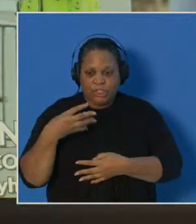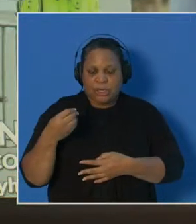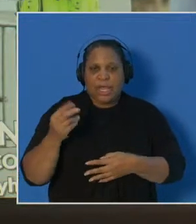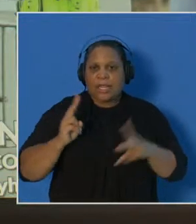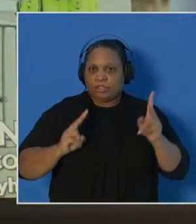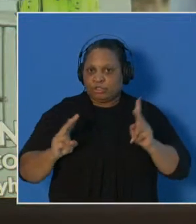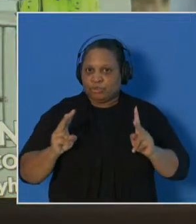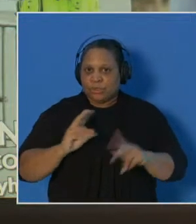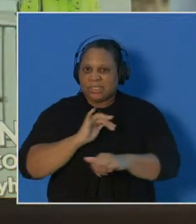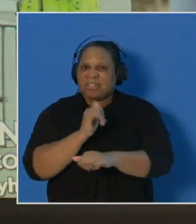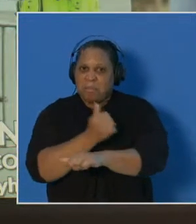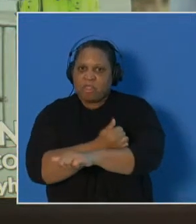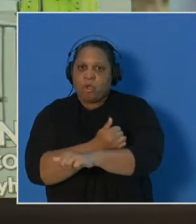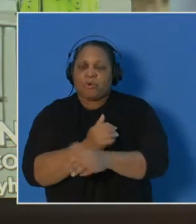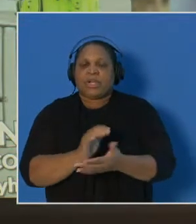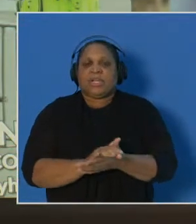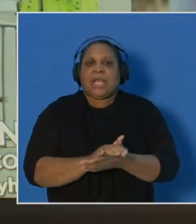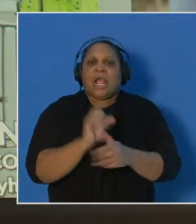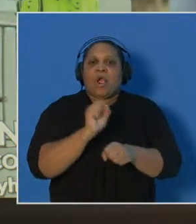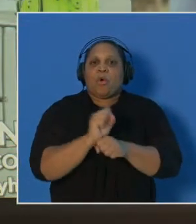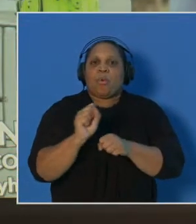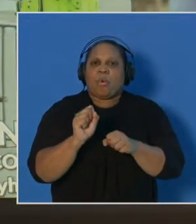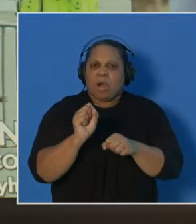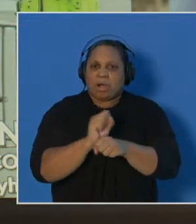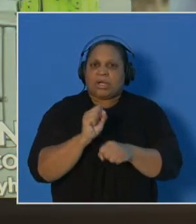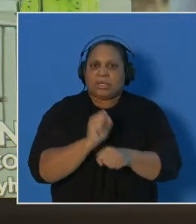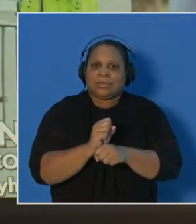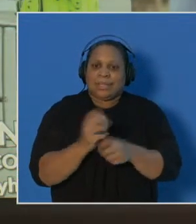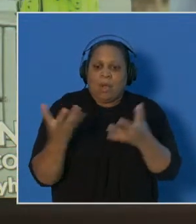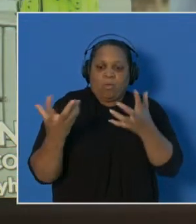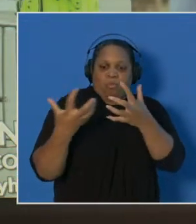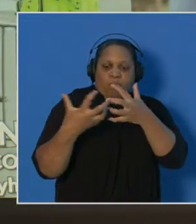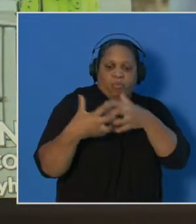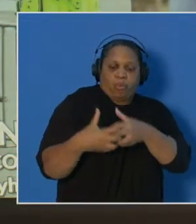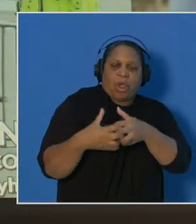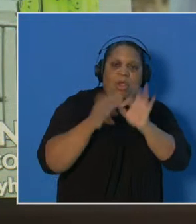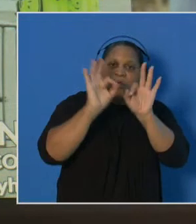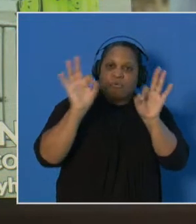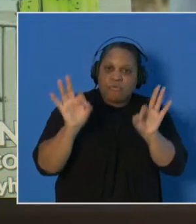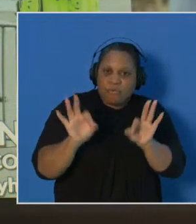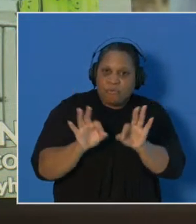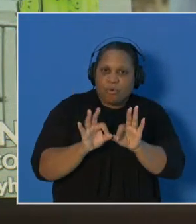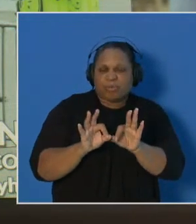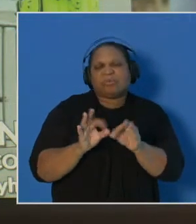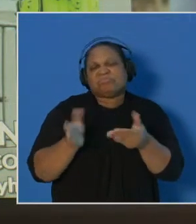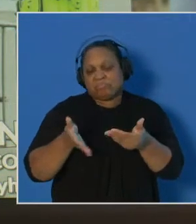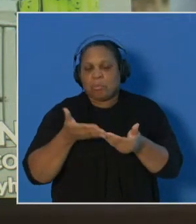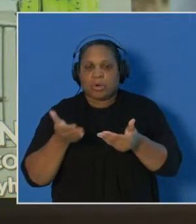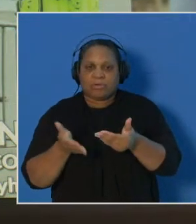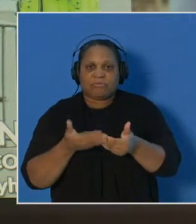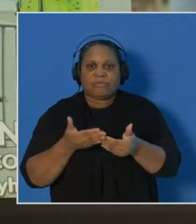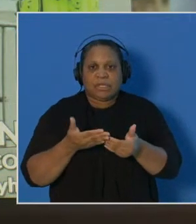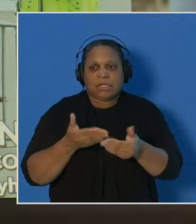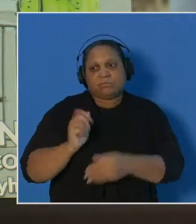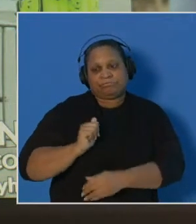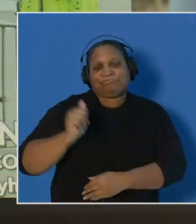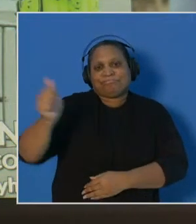Tourism Authority. Work is underway to merge these forms, making it more convenient for